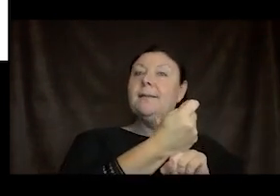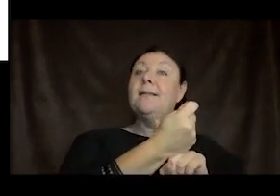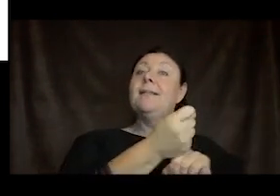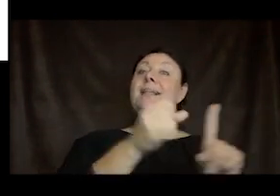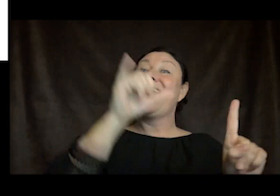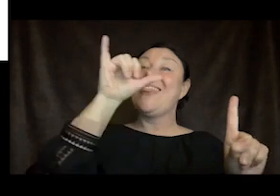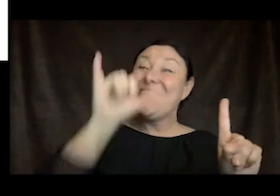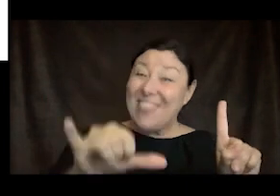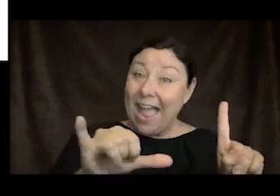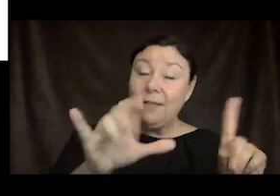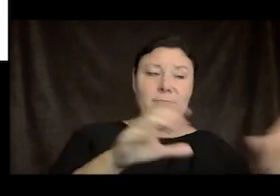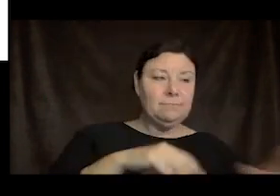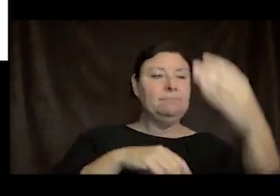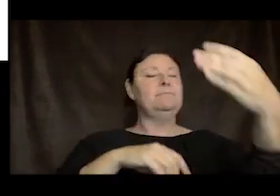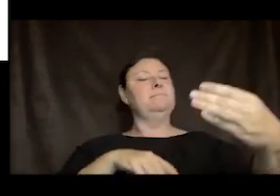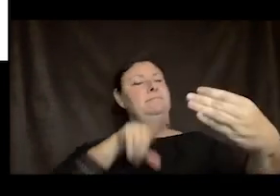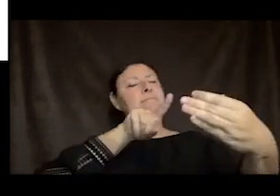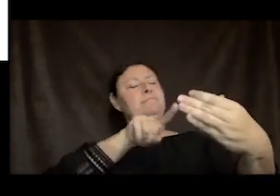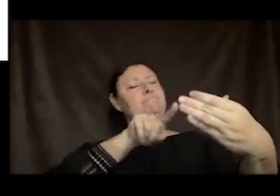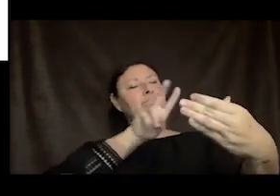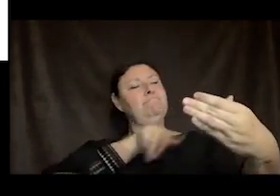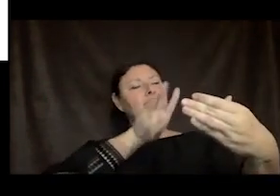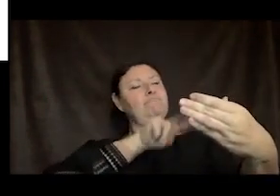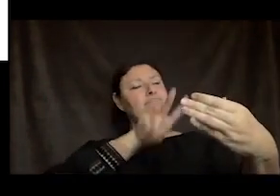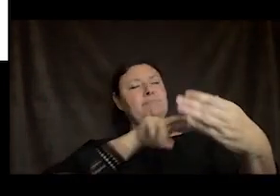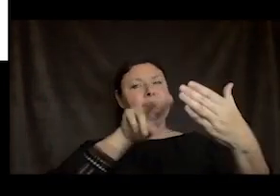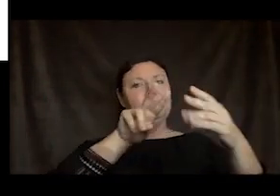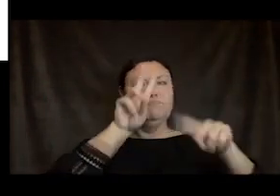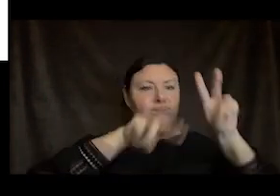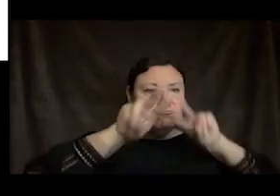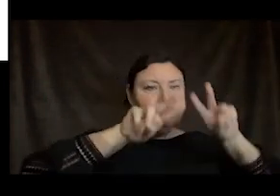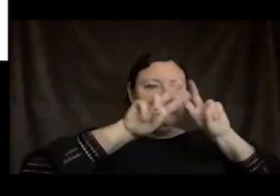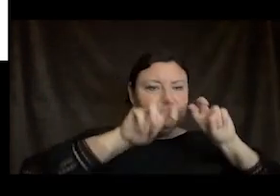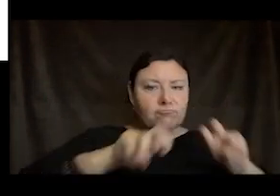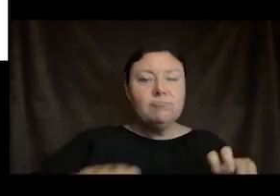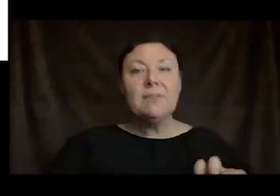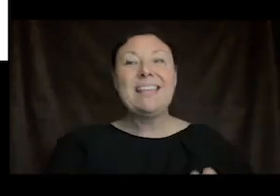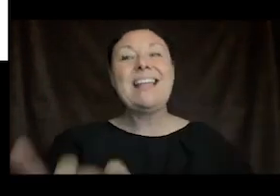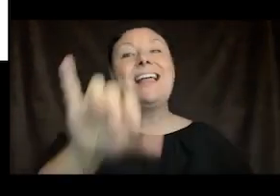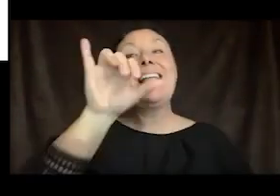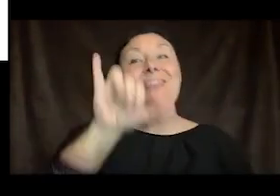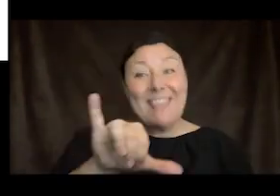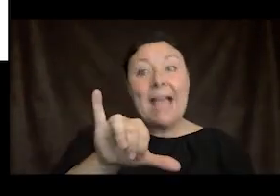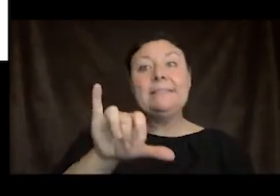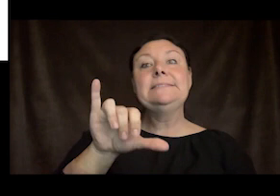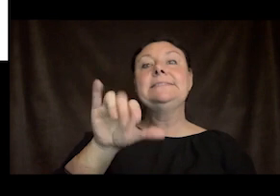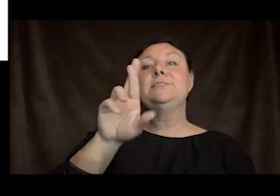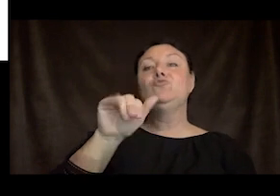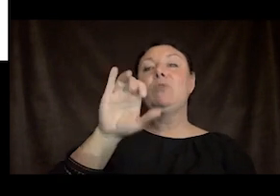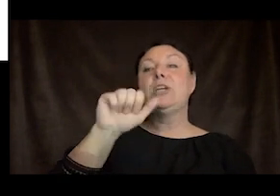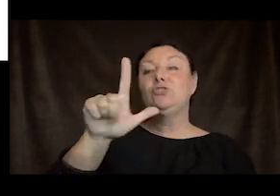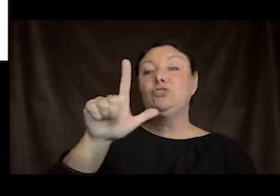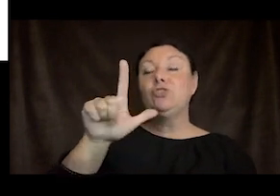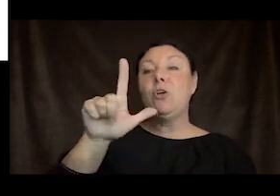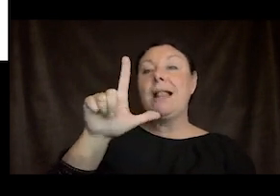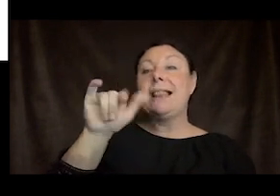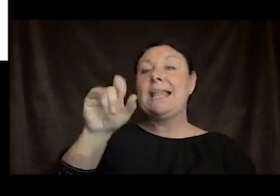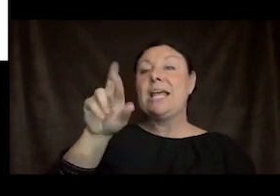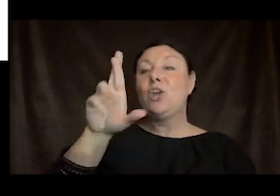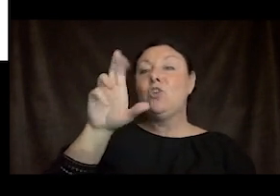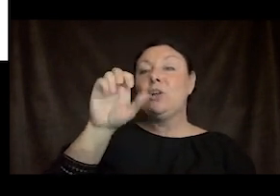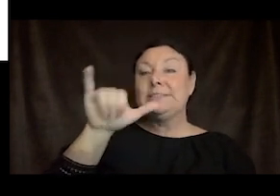what literacy is. It's sort of like the same thing as with, our reading. When you learn